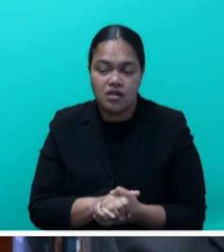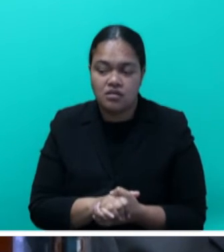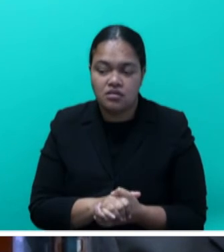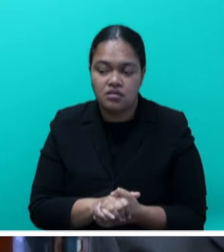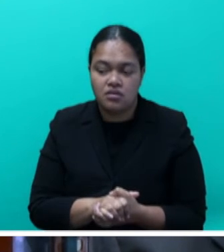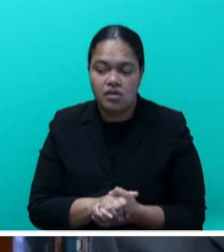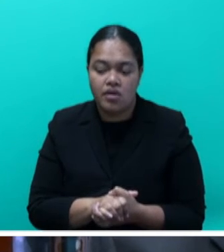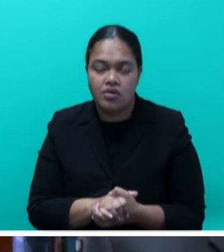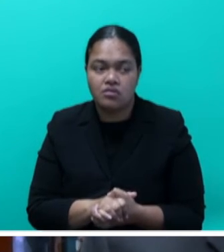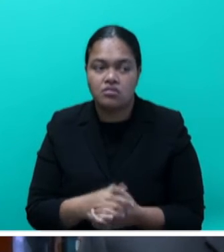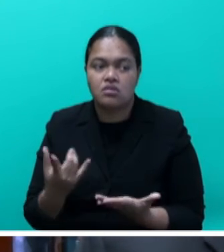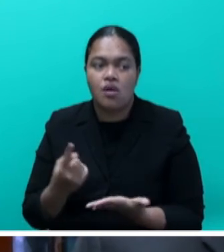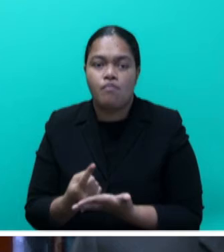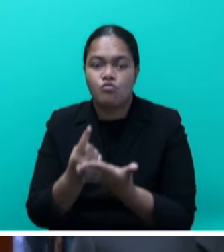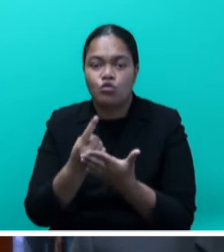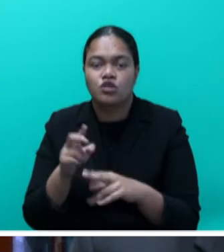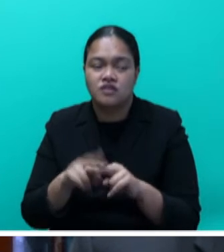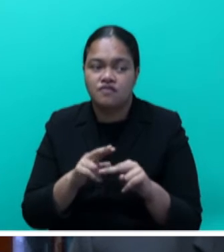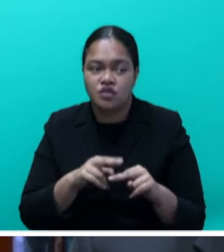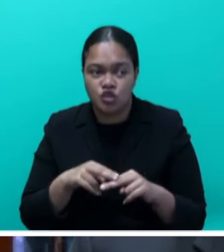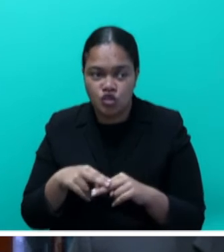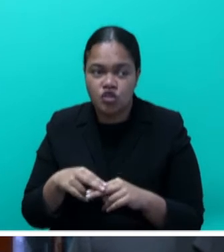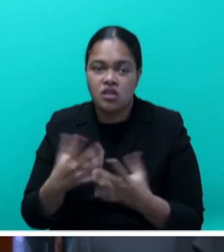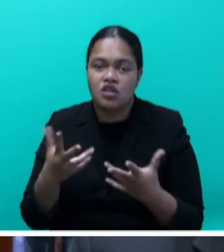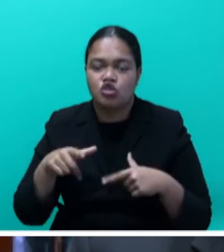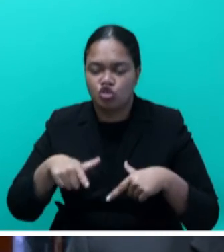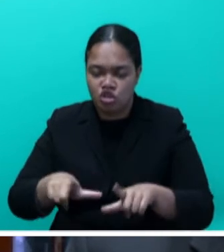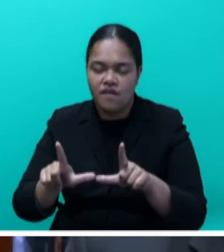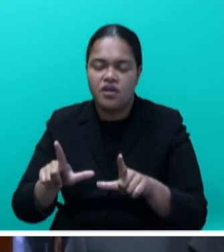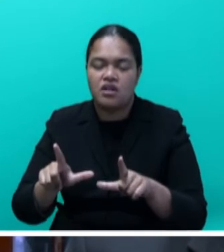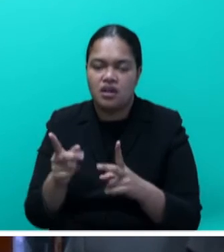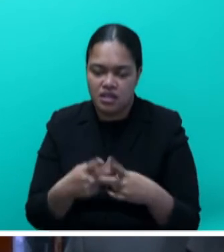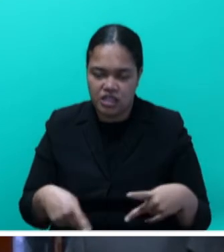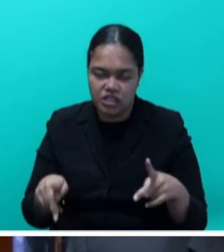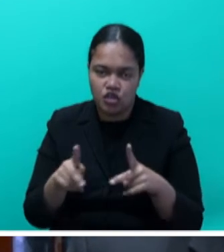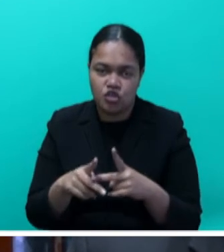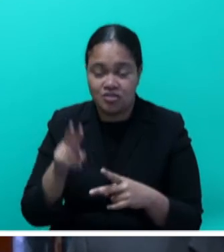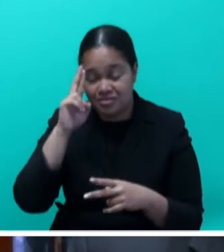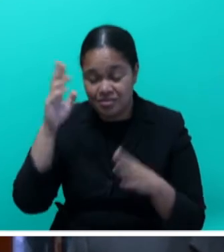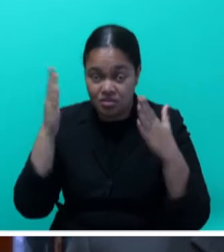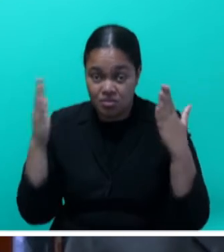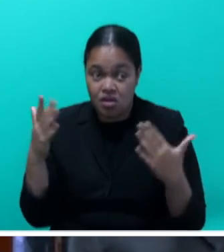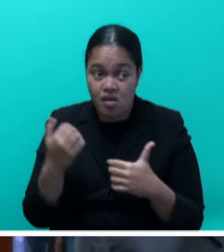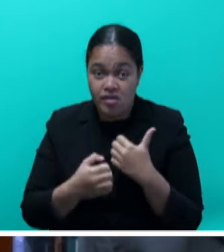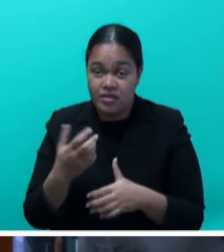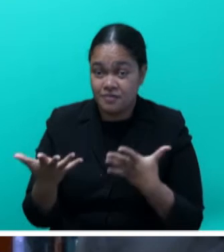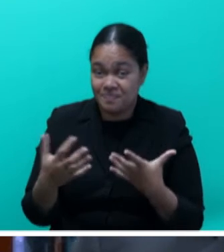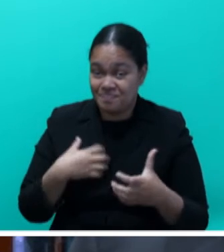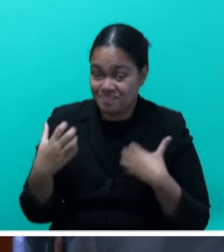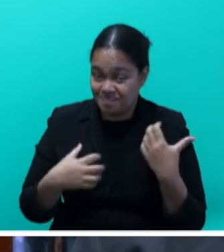to further boost the promotion of Fiji as a travel destination. Mr. Speaker, to generate buzz and